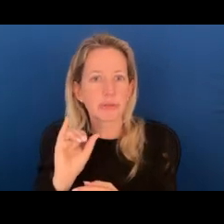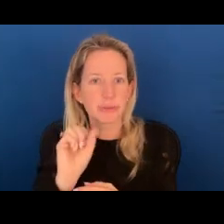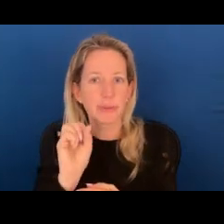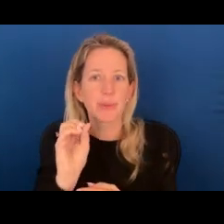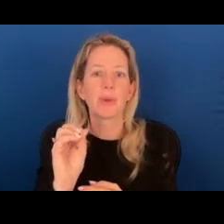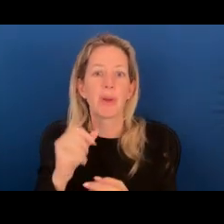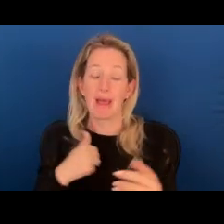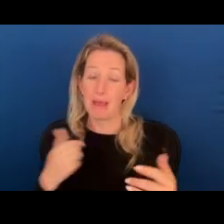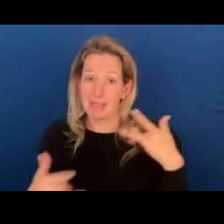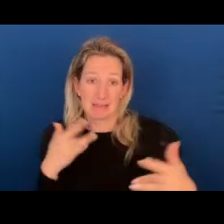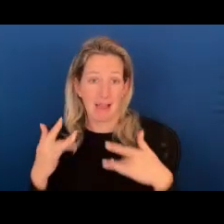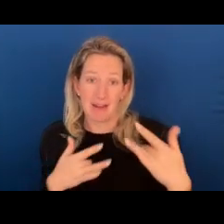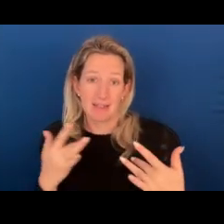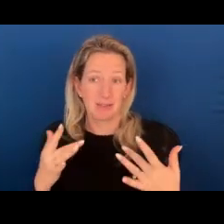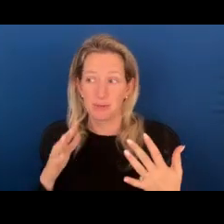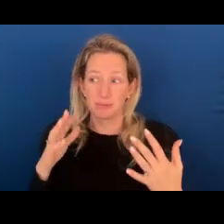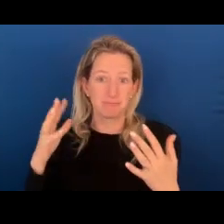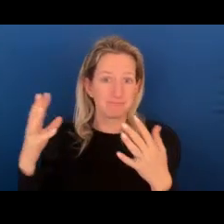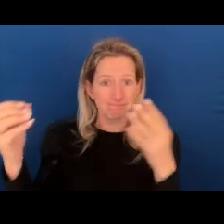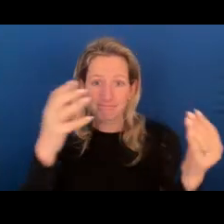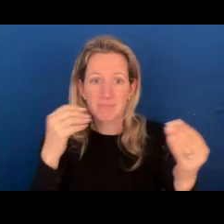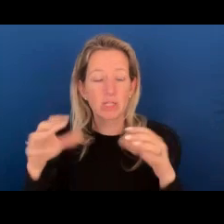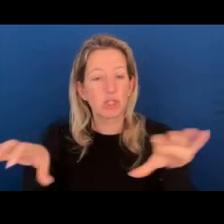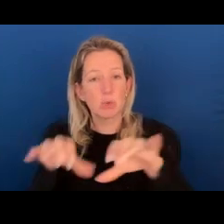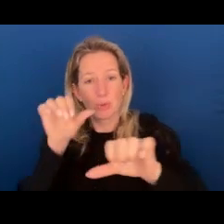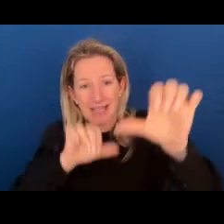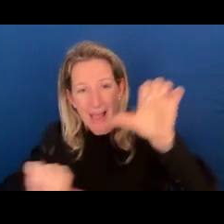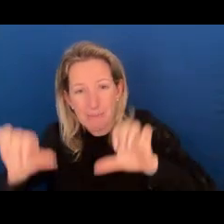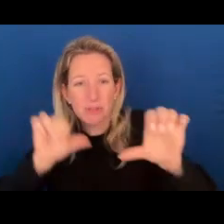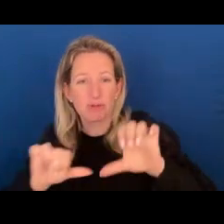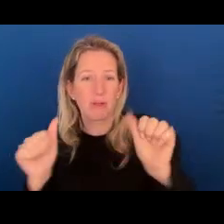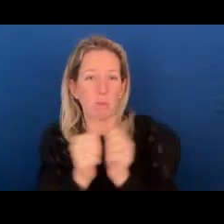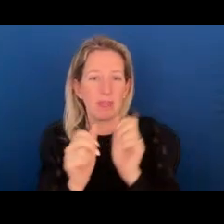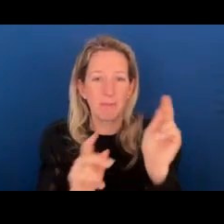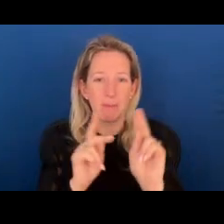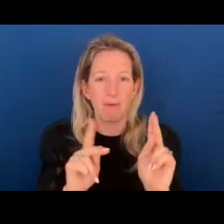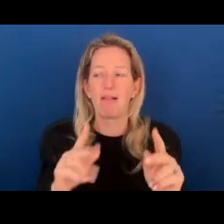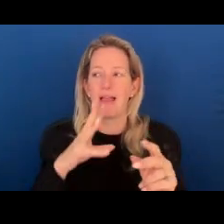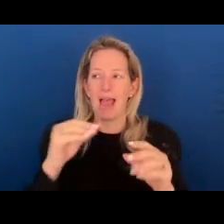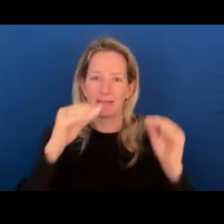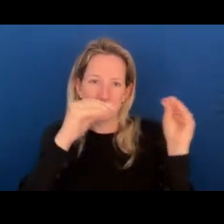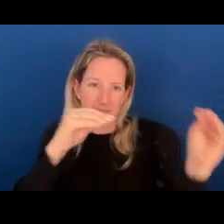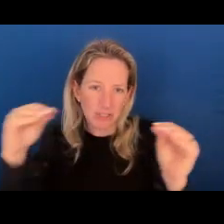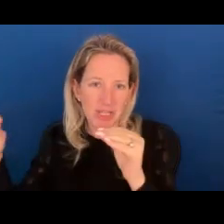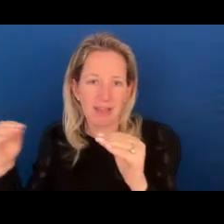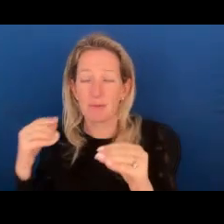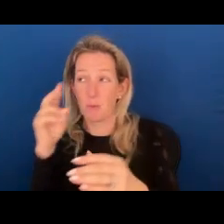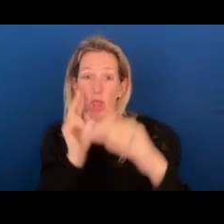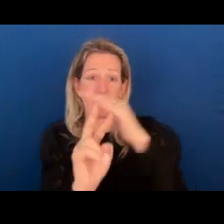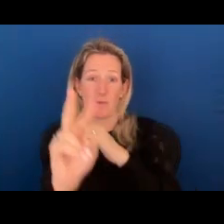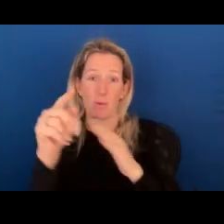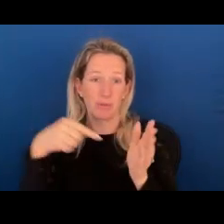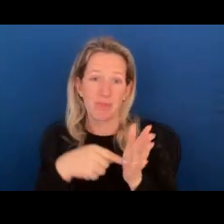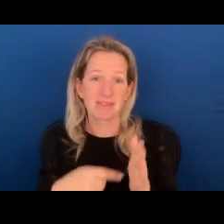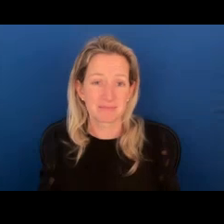do some really cool chemistry with people and work on education. So we're really looking forward to it.